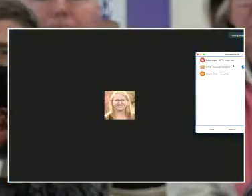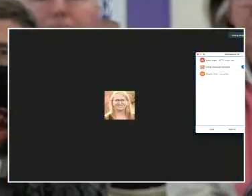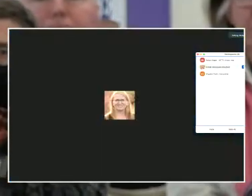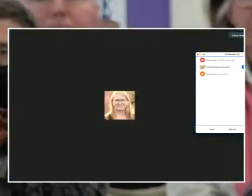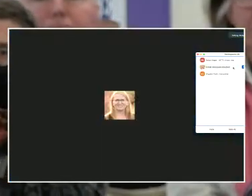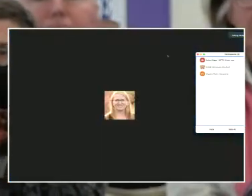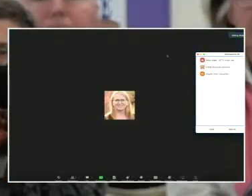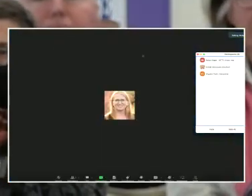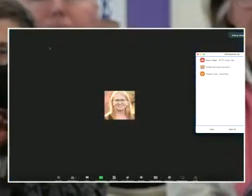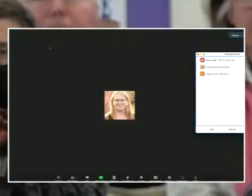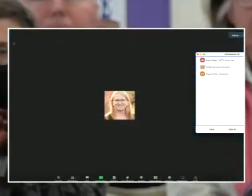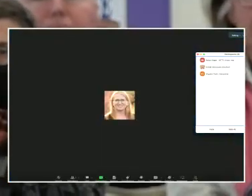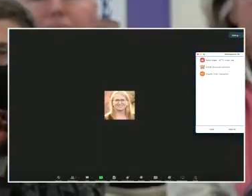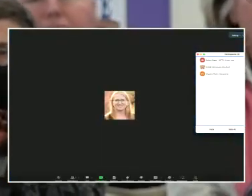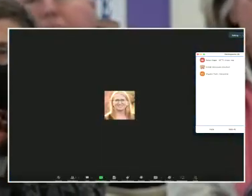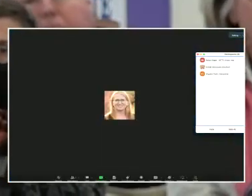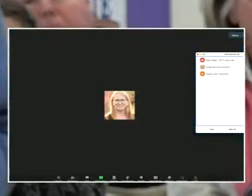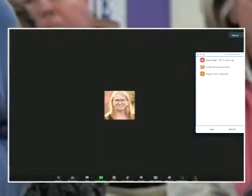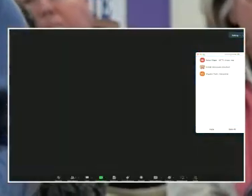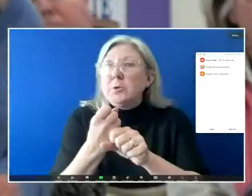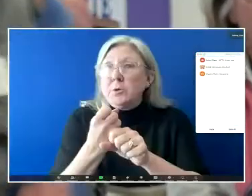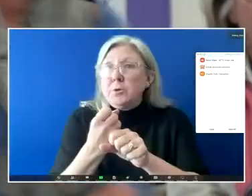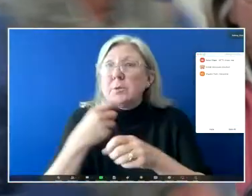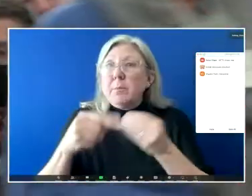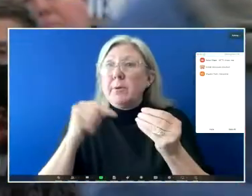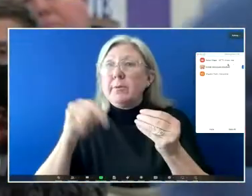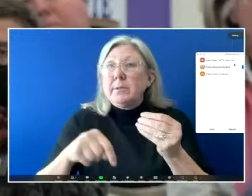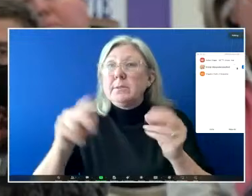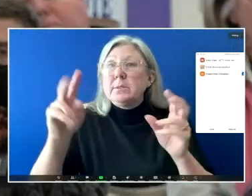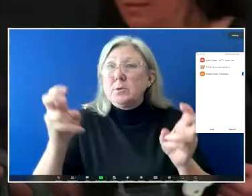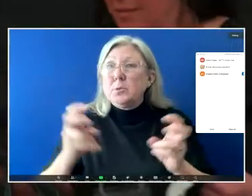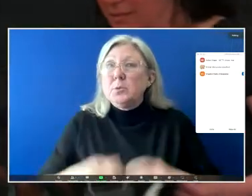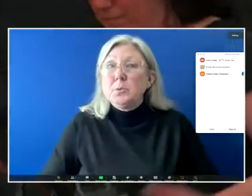these issues thank